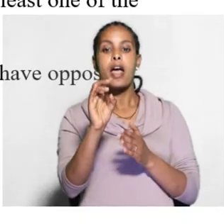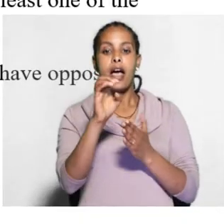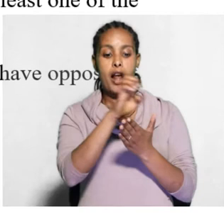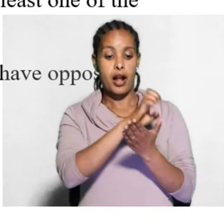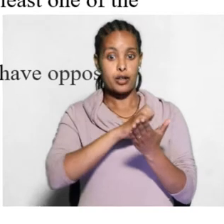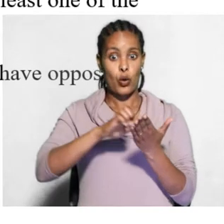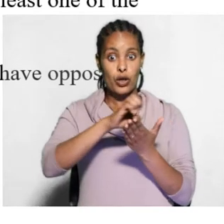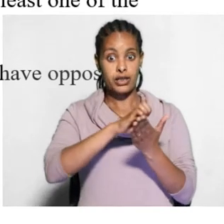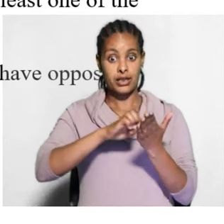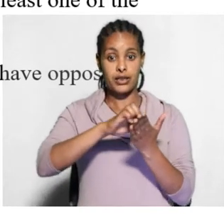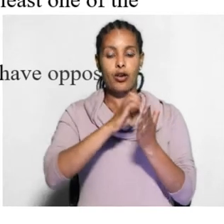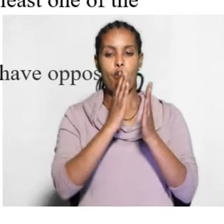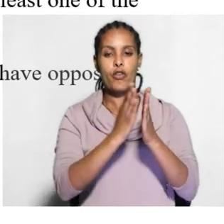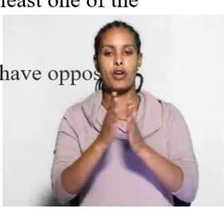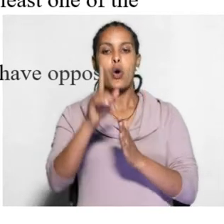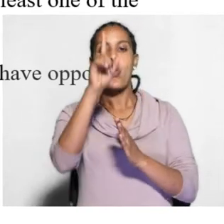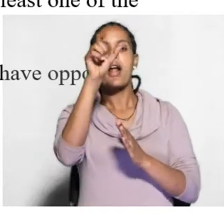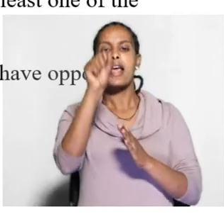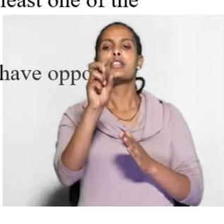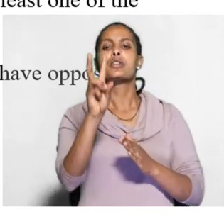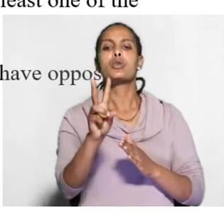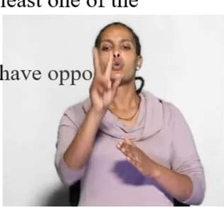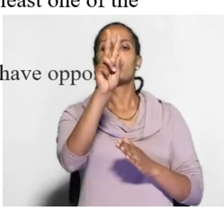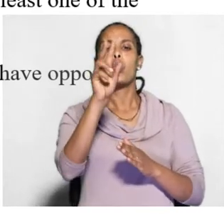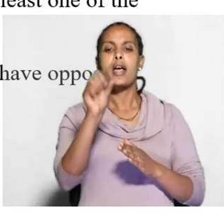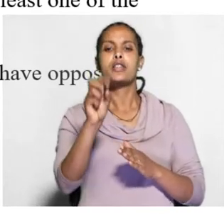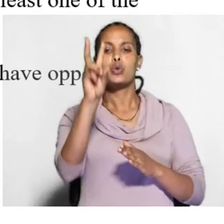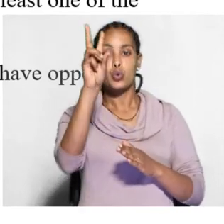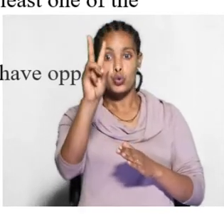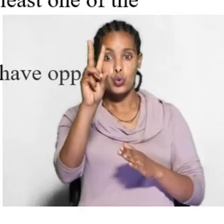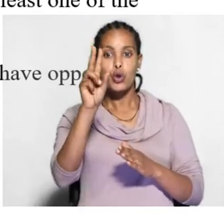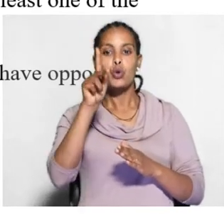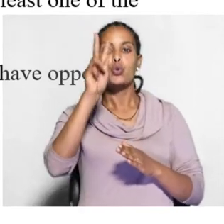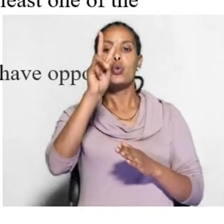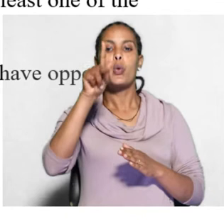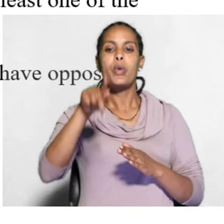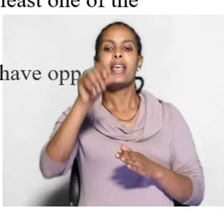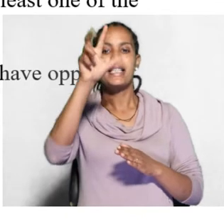electronic configuration 1s2, 2s2, 2p3.